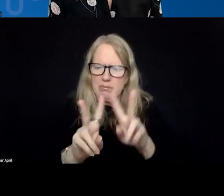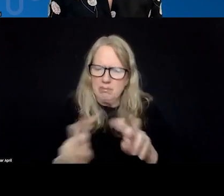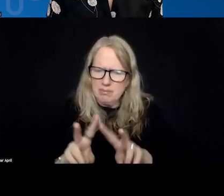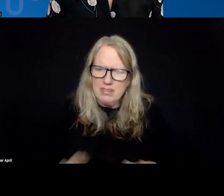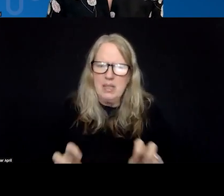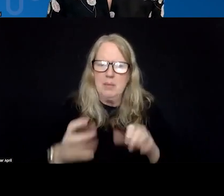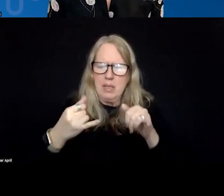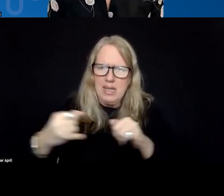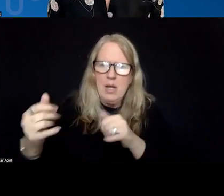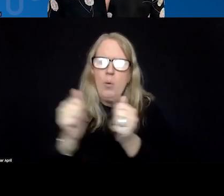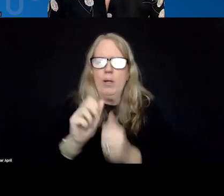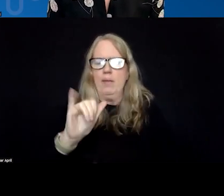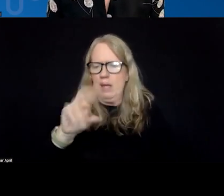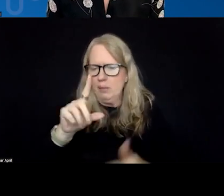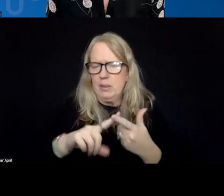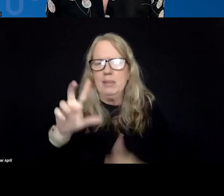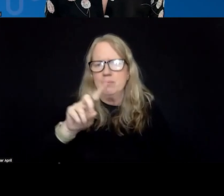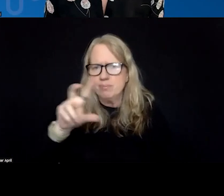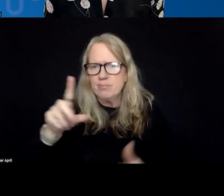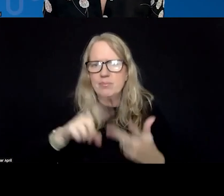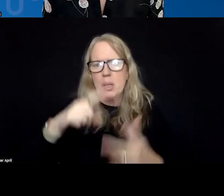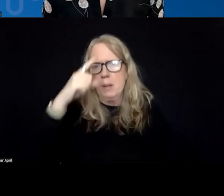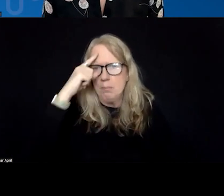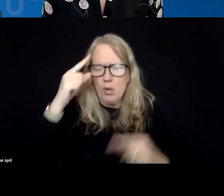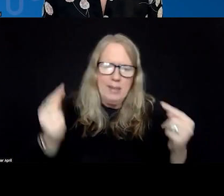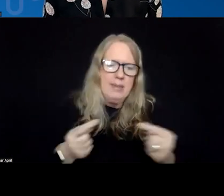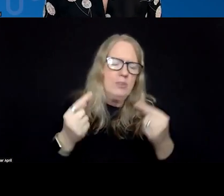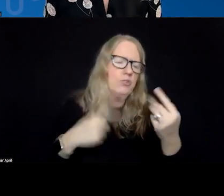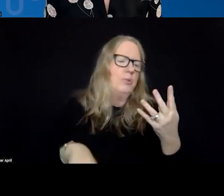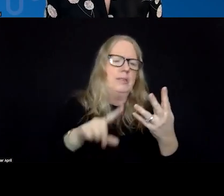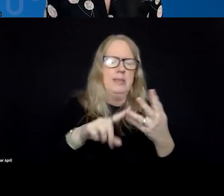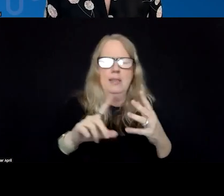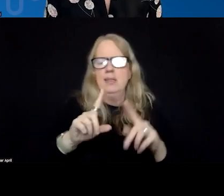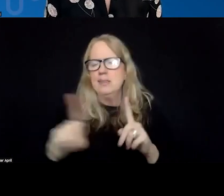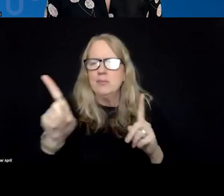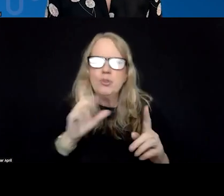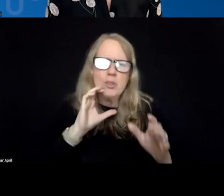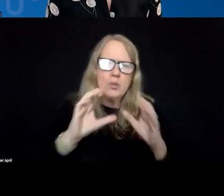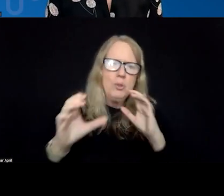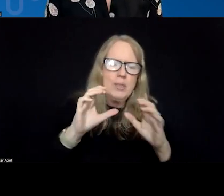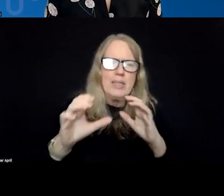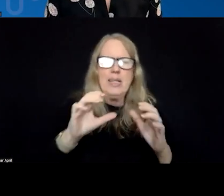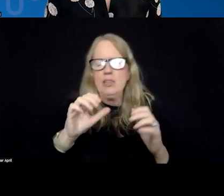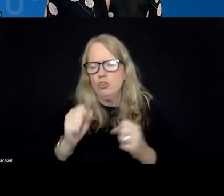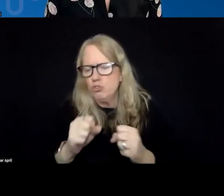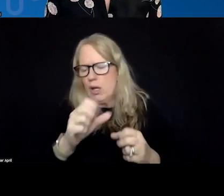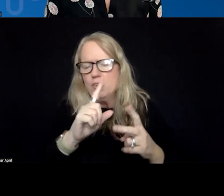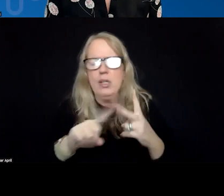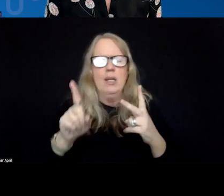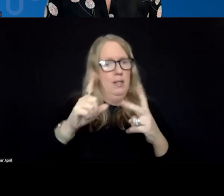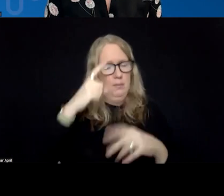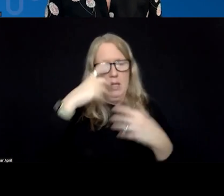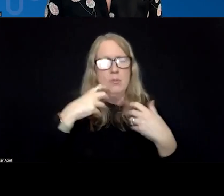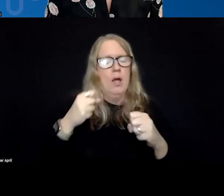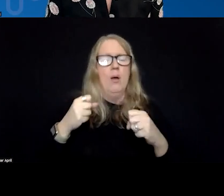individuals with IDD, developmental disabilities, brain injury, different communication strategies, and mental health conditions. It is